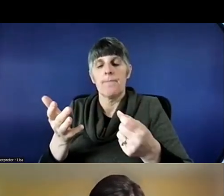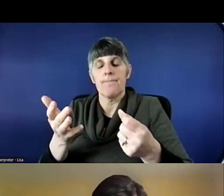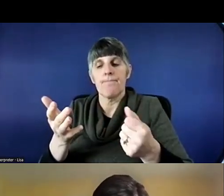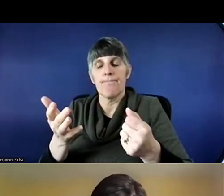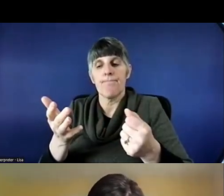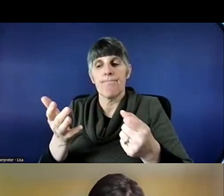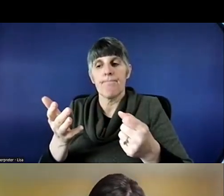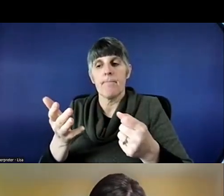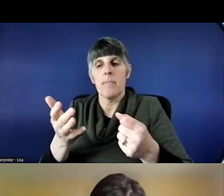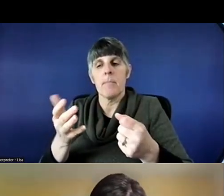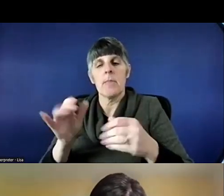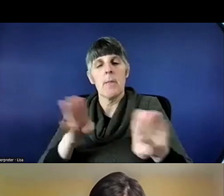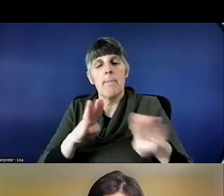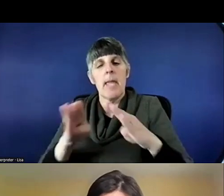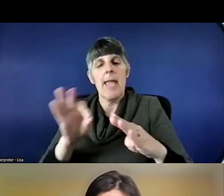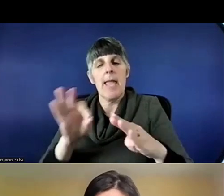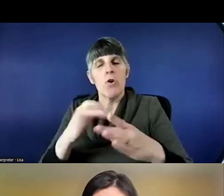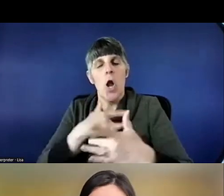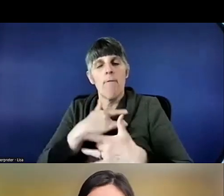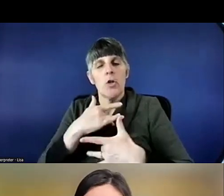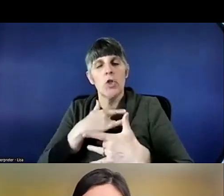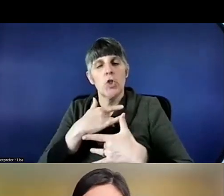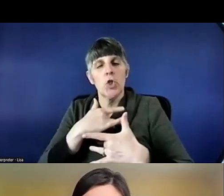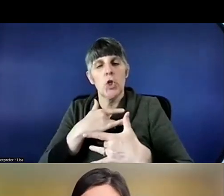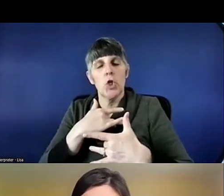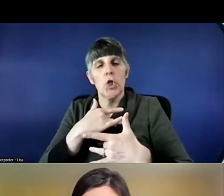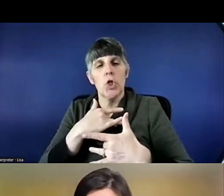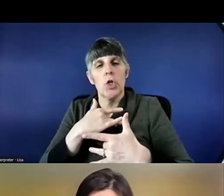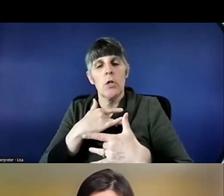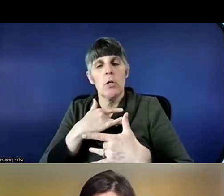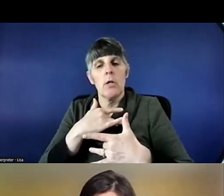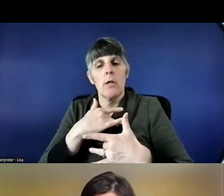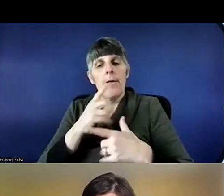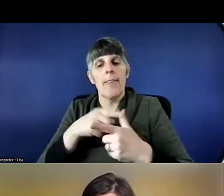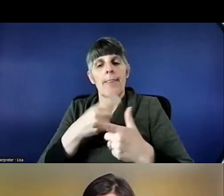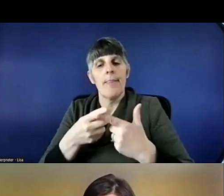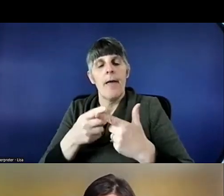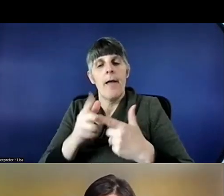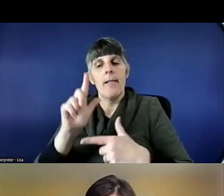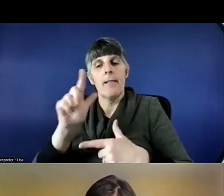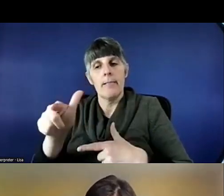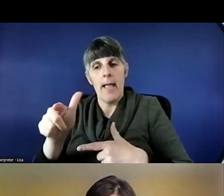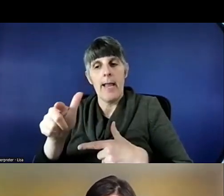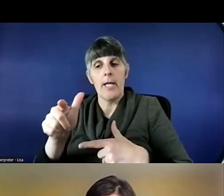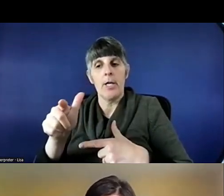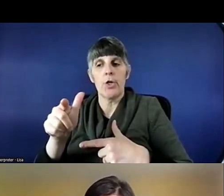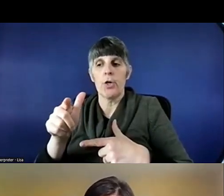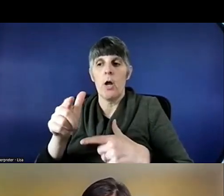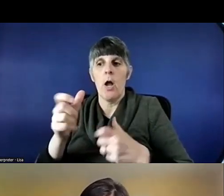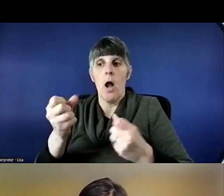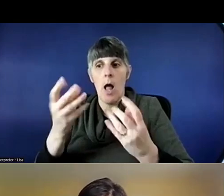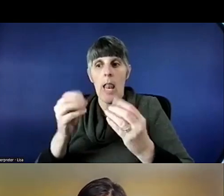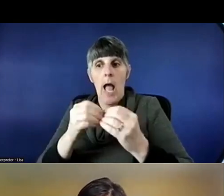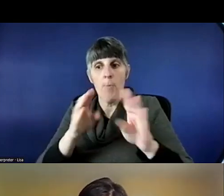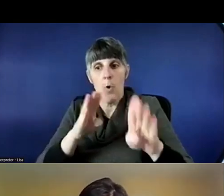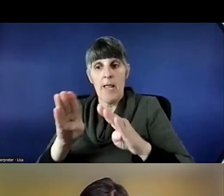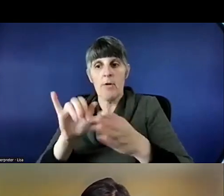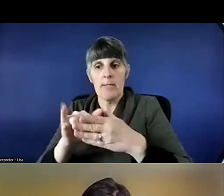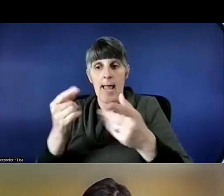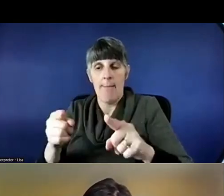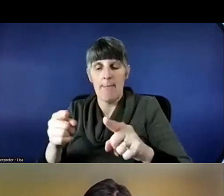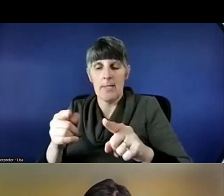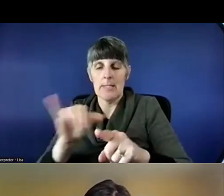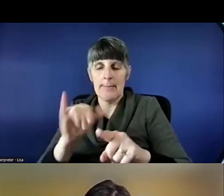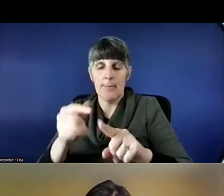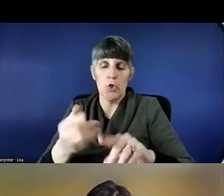the behavior of concern is followed by a lot of behaviors that occurred prior to that